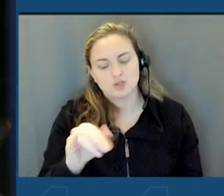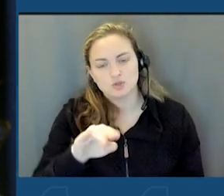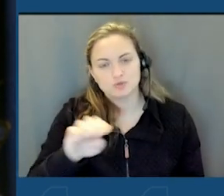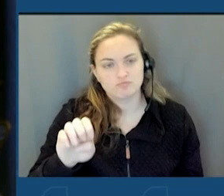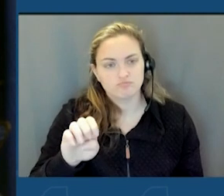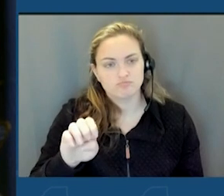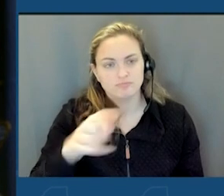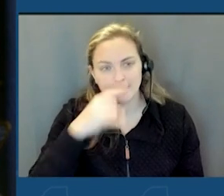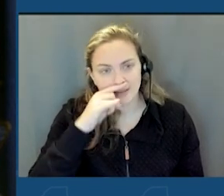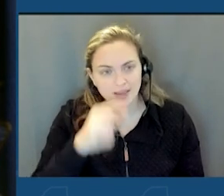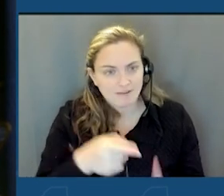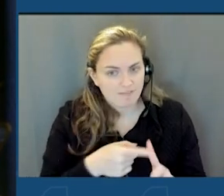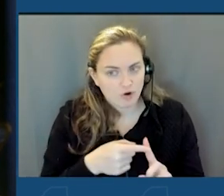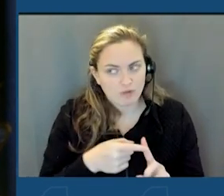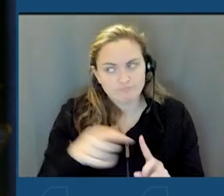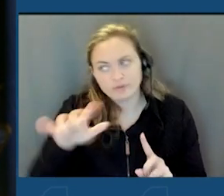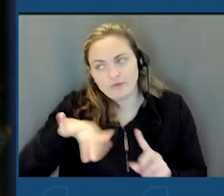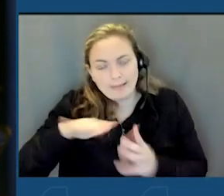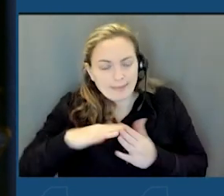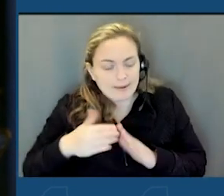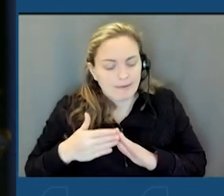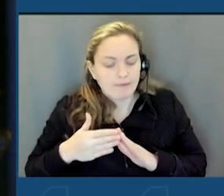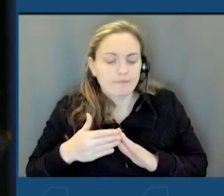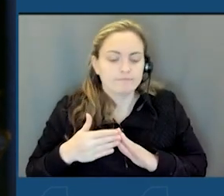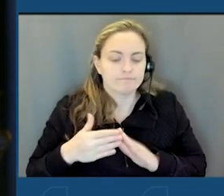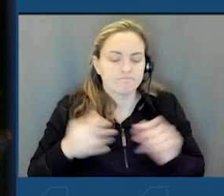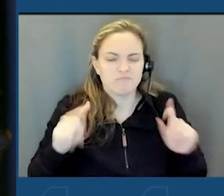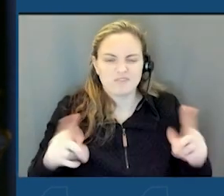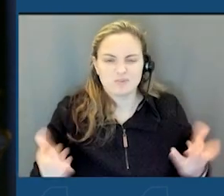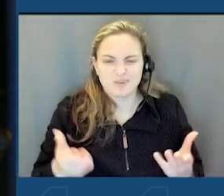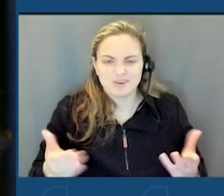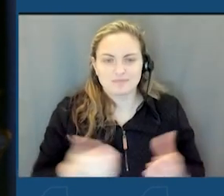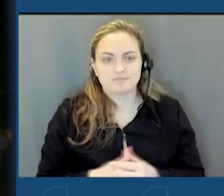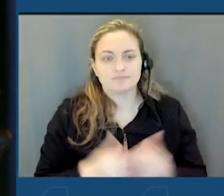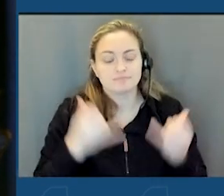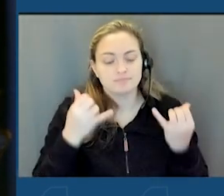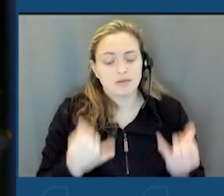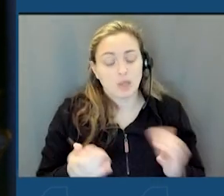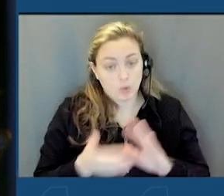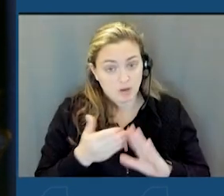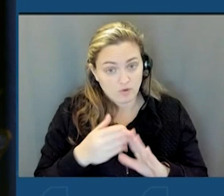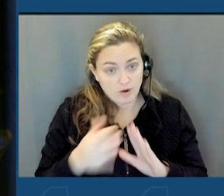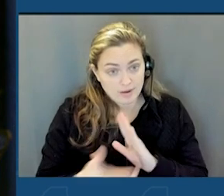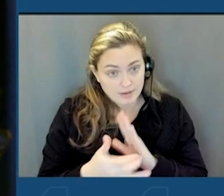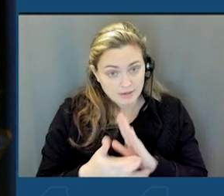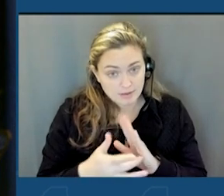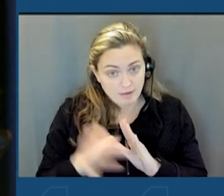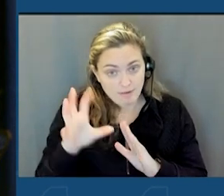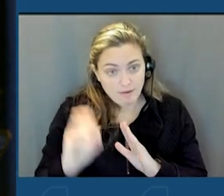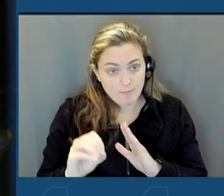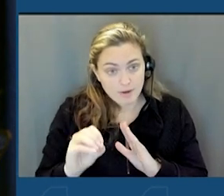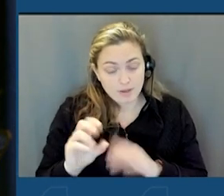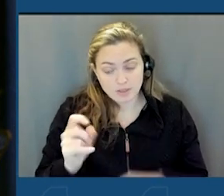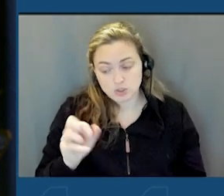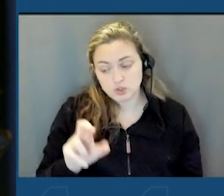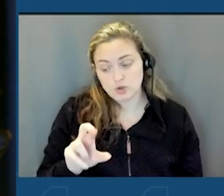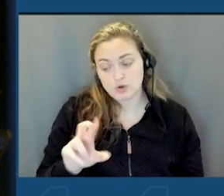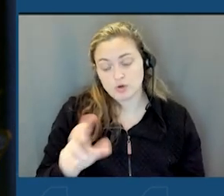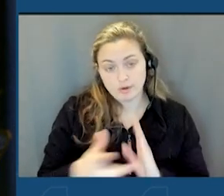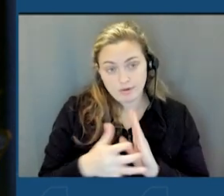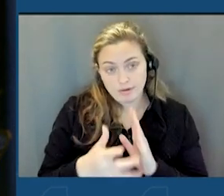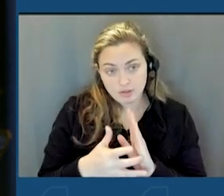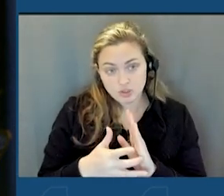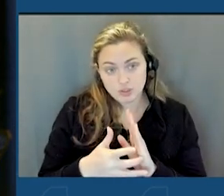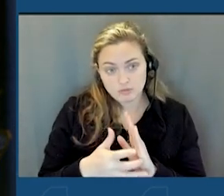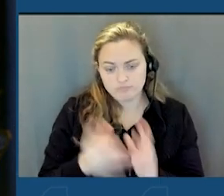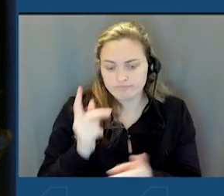kid from around the town, and it's a privilege to be here. And now I run a tech company, a high-tech company called Solder Technologies, and we're keeping